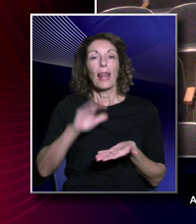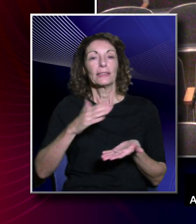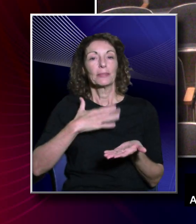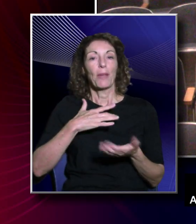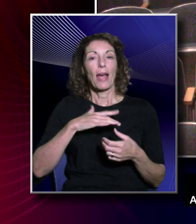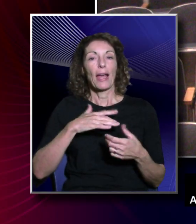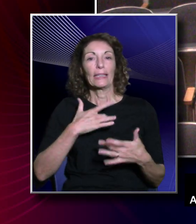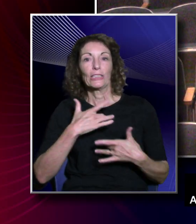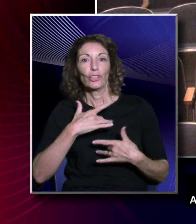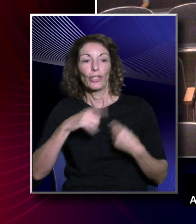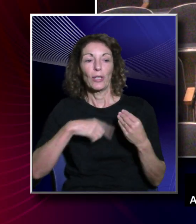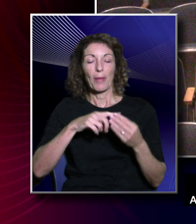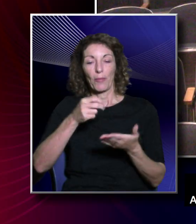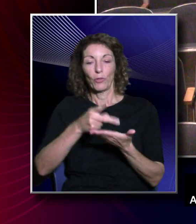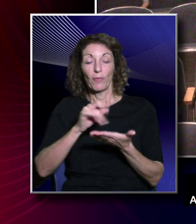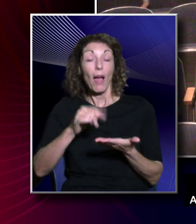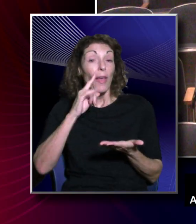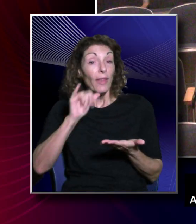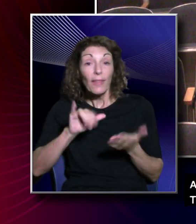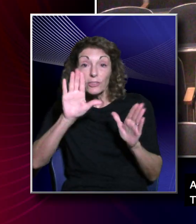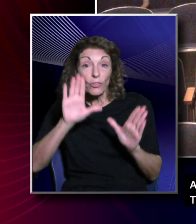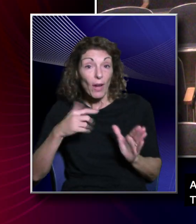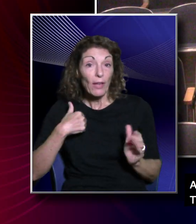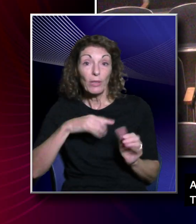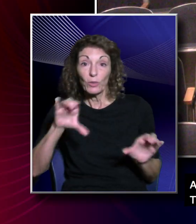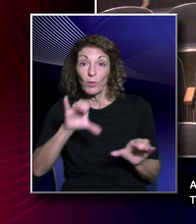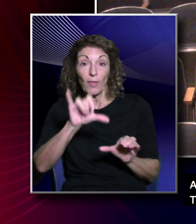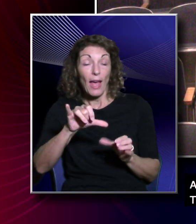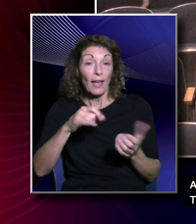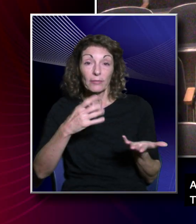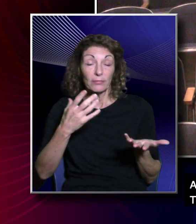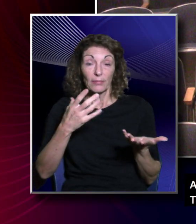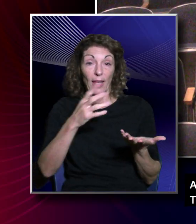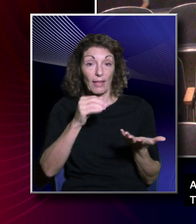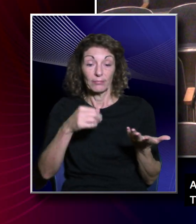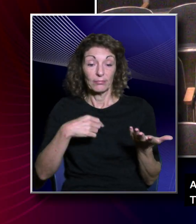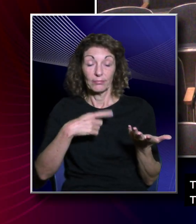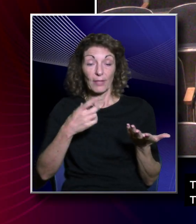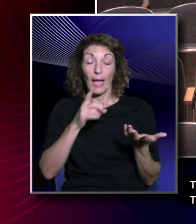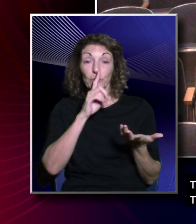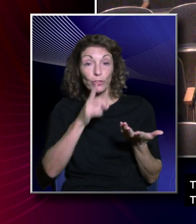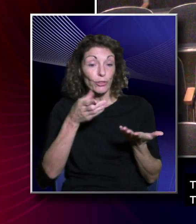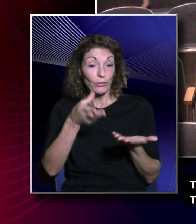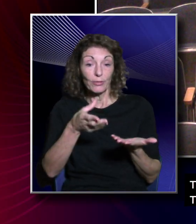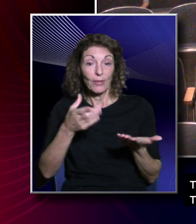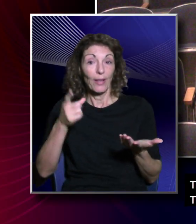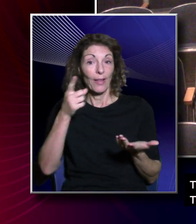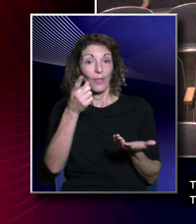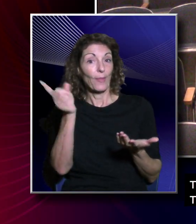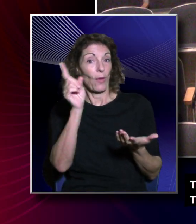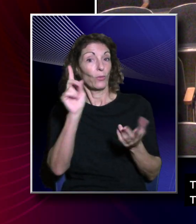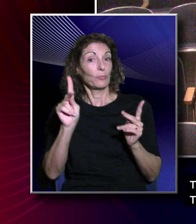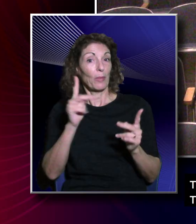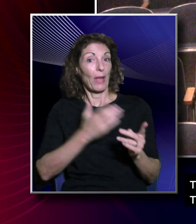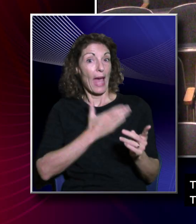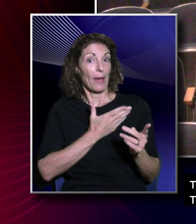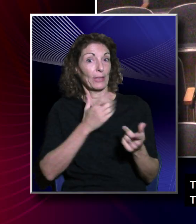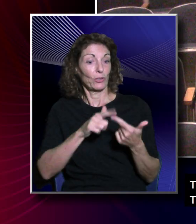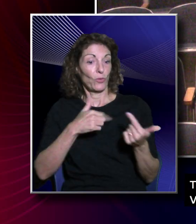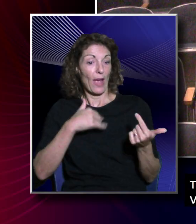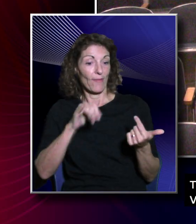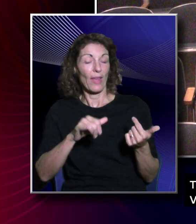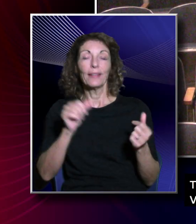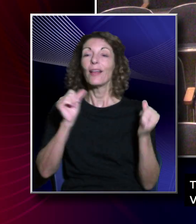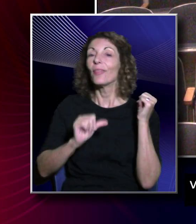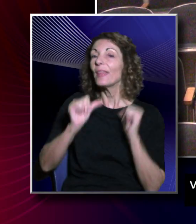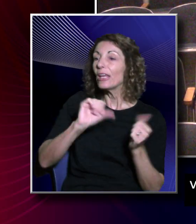I think that's great that we're doing that. And I know Tucson, I'm sure they're happy to have a venue of that size. The theater community,